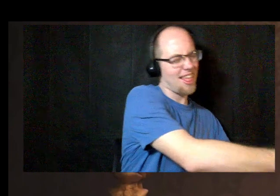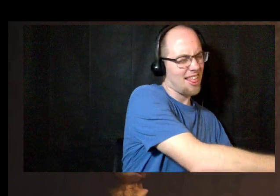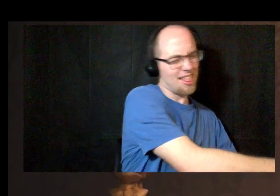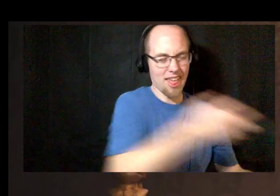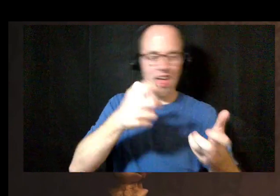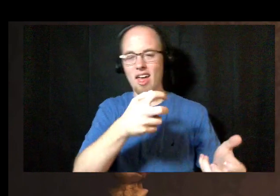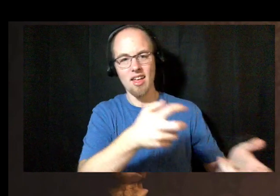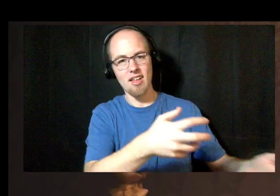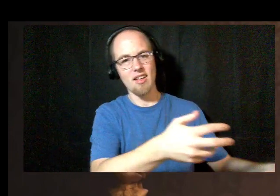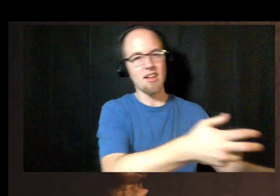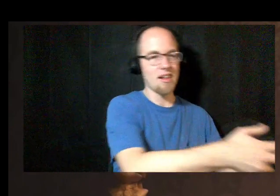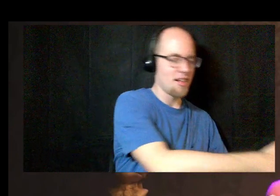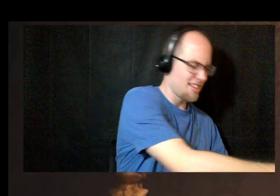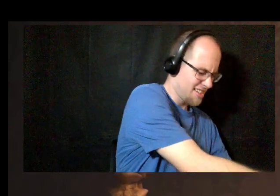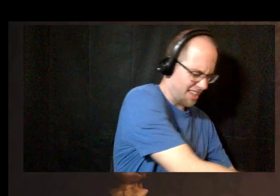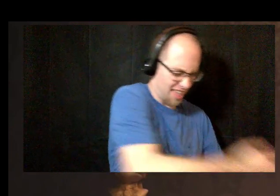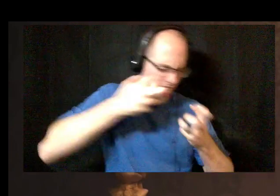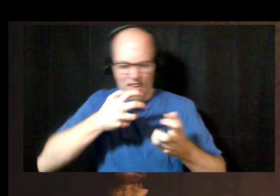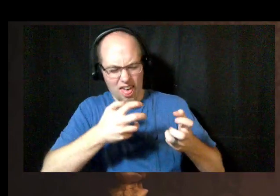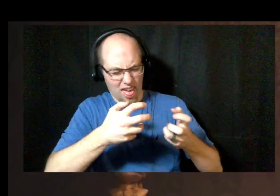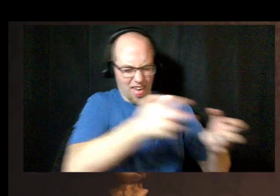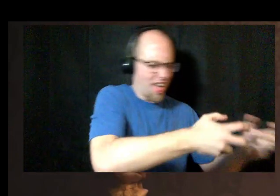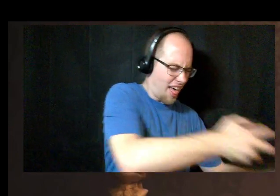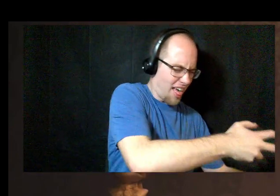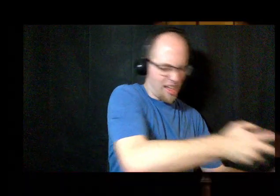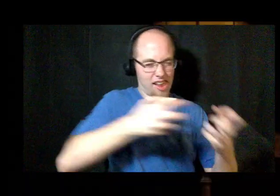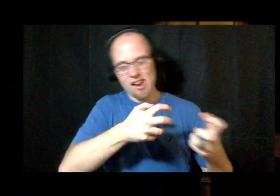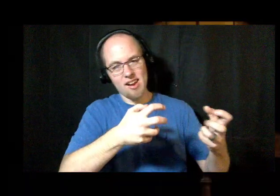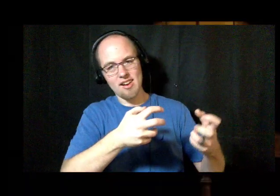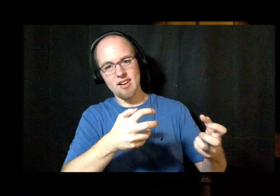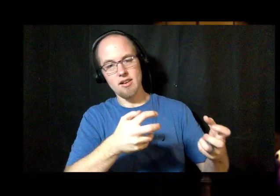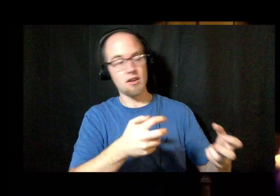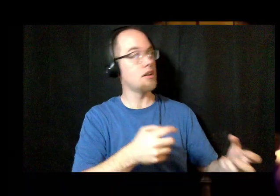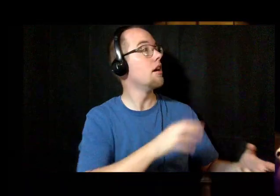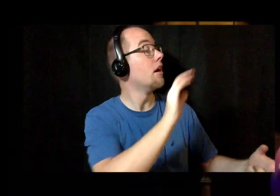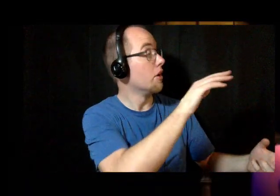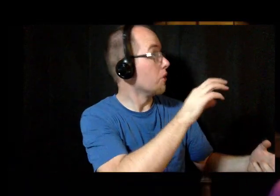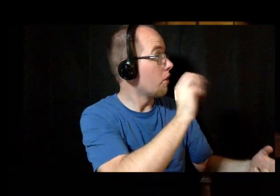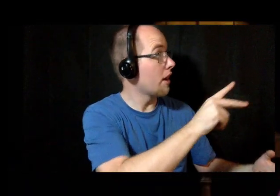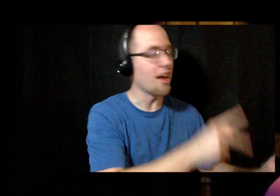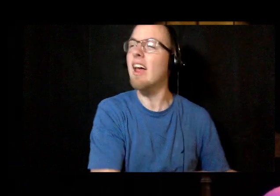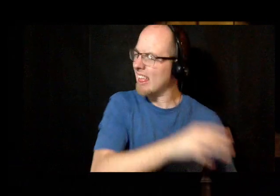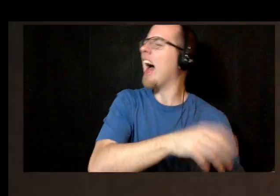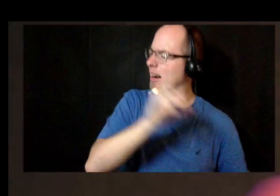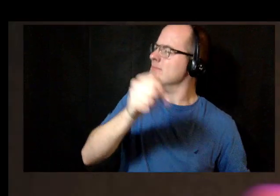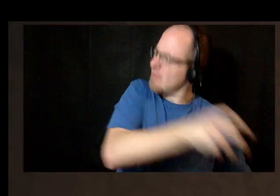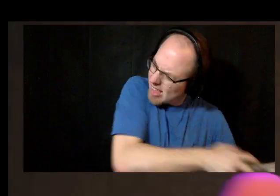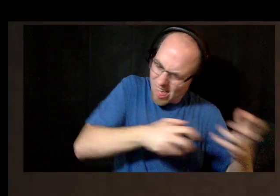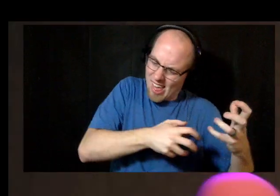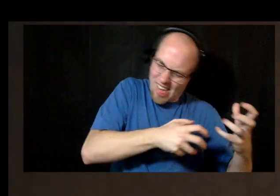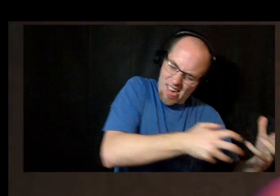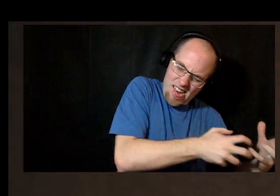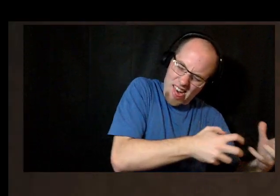just really putting his back into it. He's like, I'm like, you okay, buddy? He's like, yep.